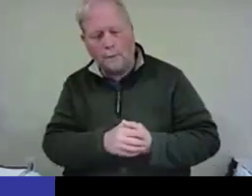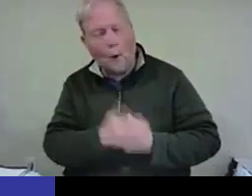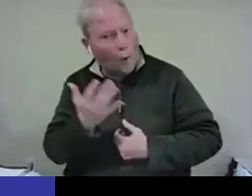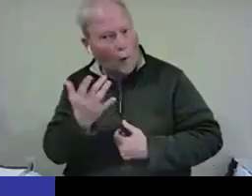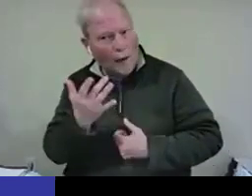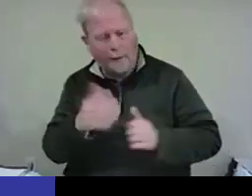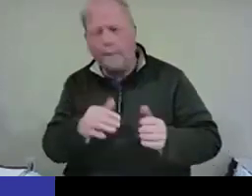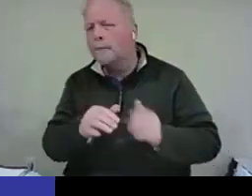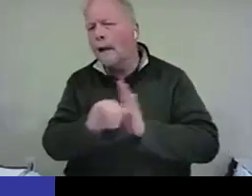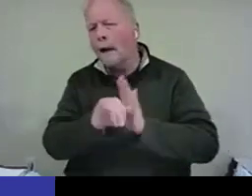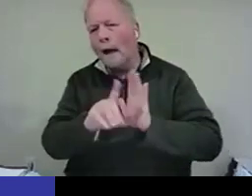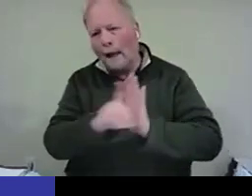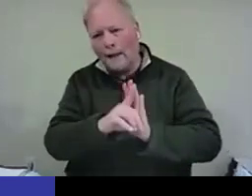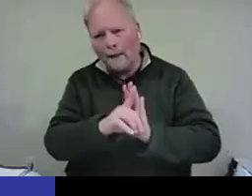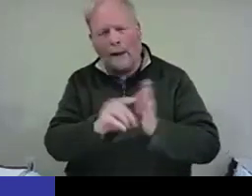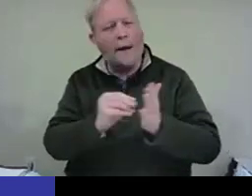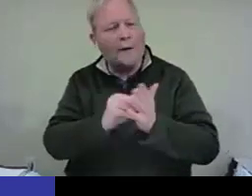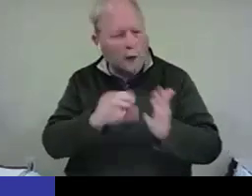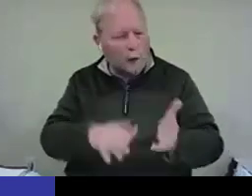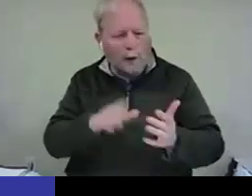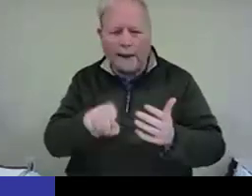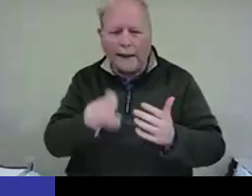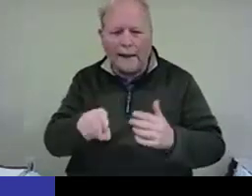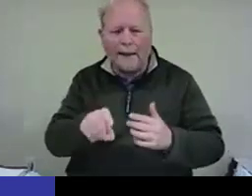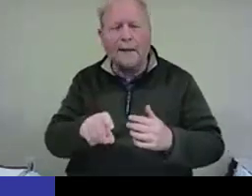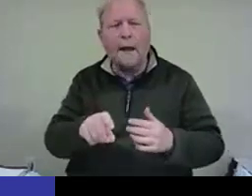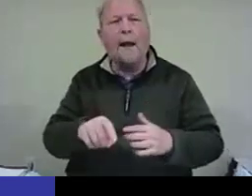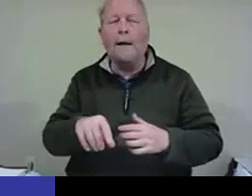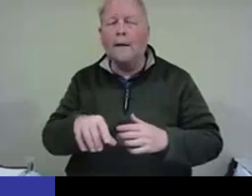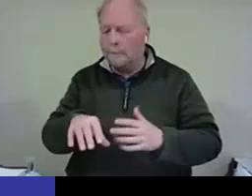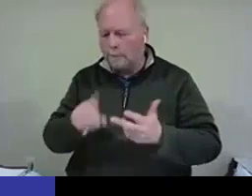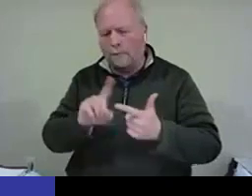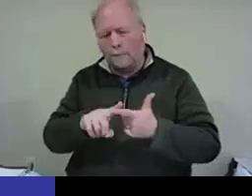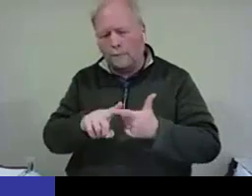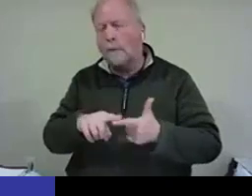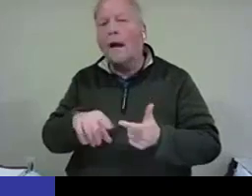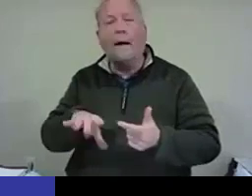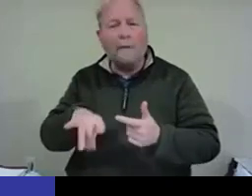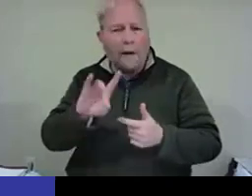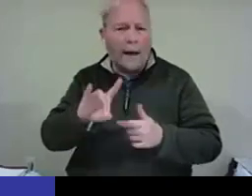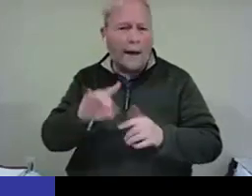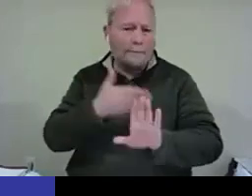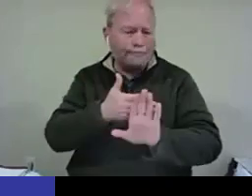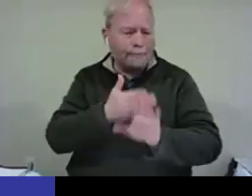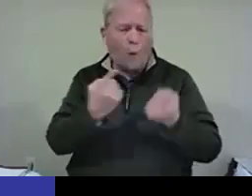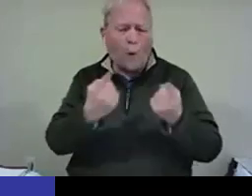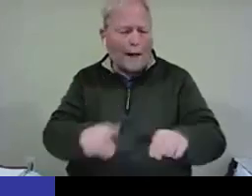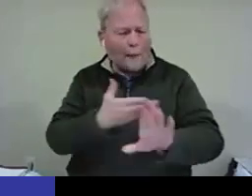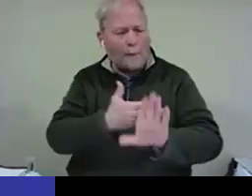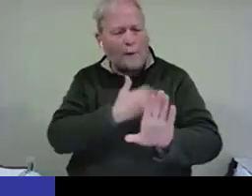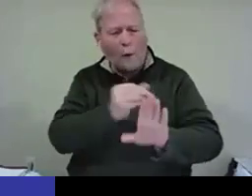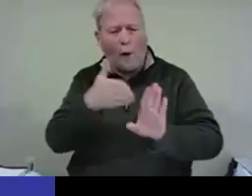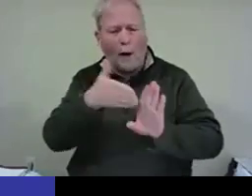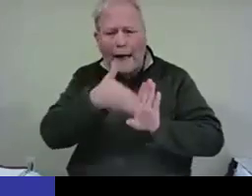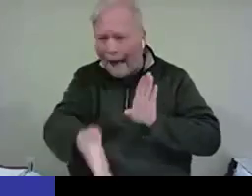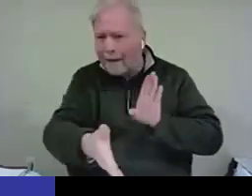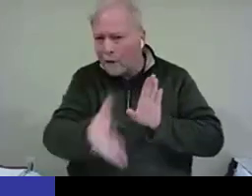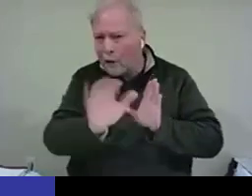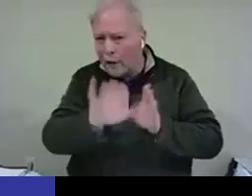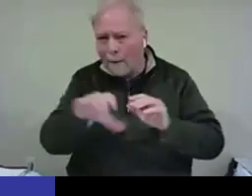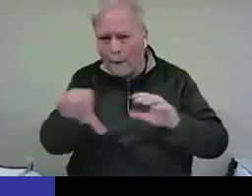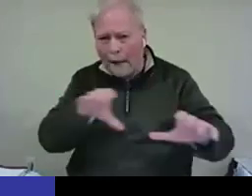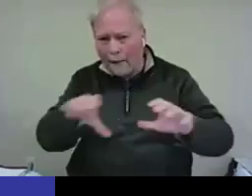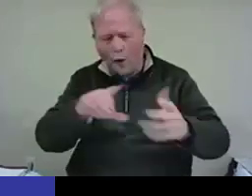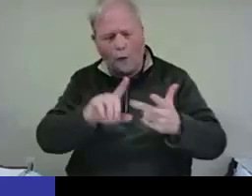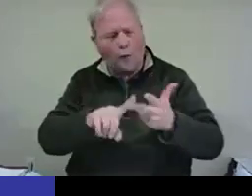behavioral terms, those antecedents and consequences to behaviors, other ecological factors that influence behavior. You're trying to confirm